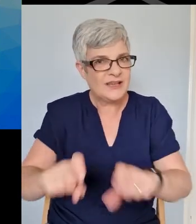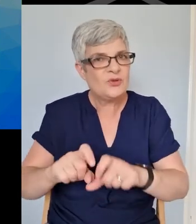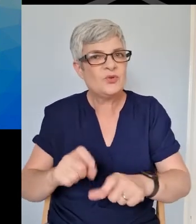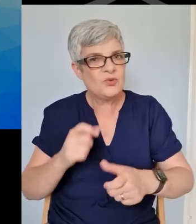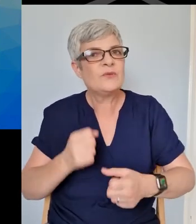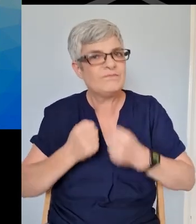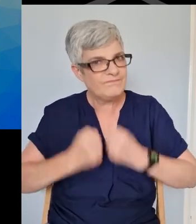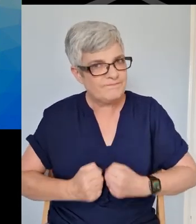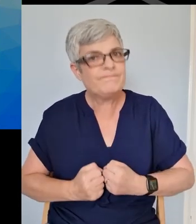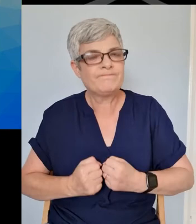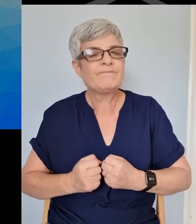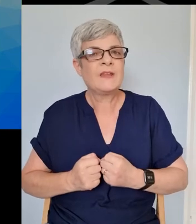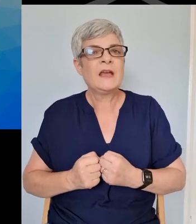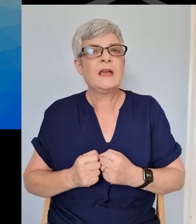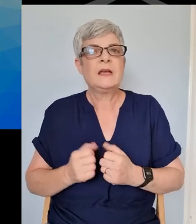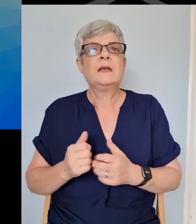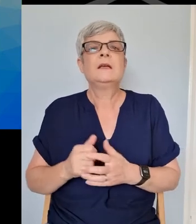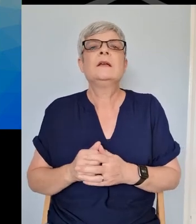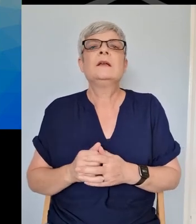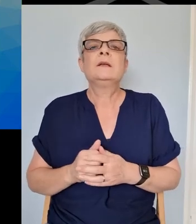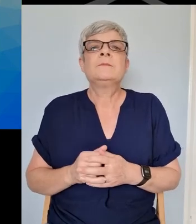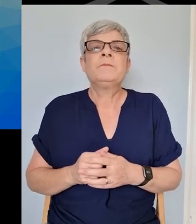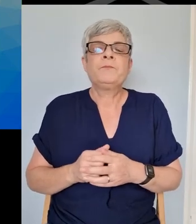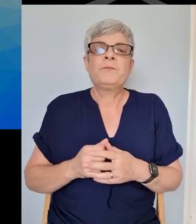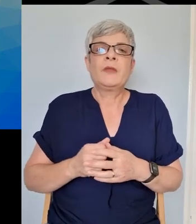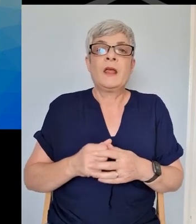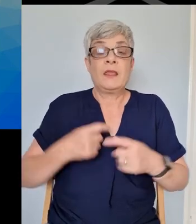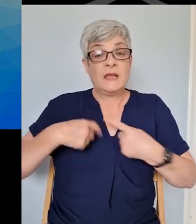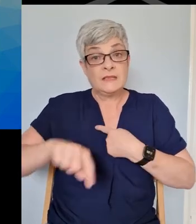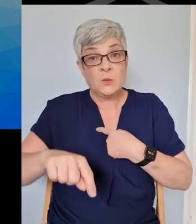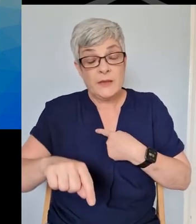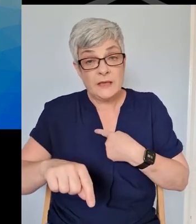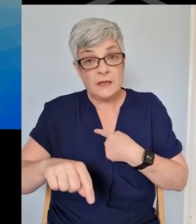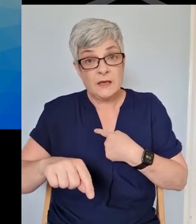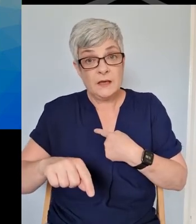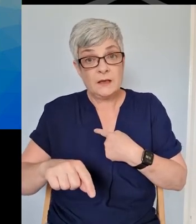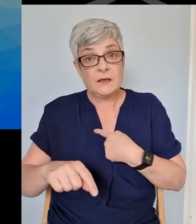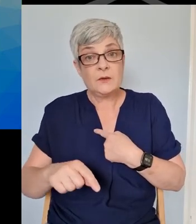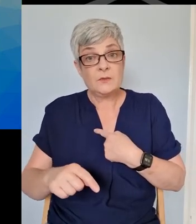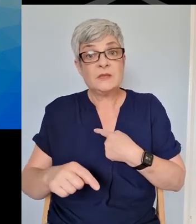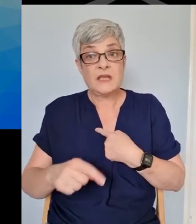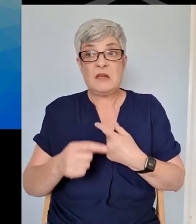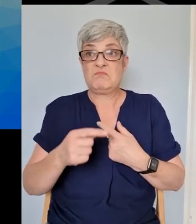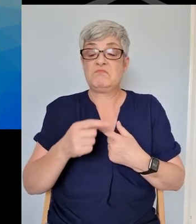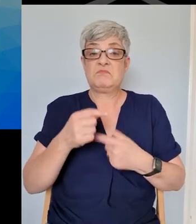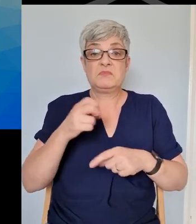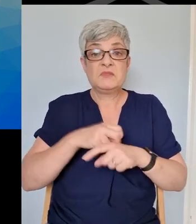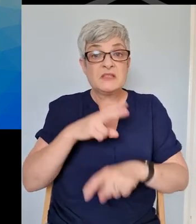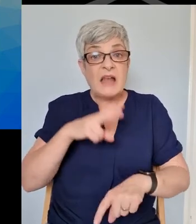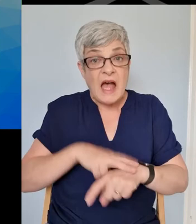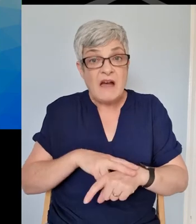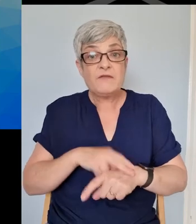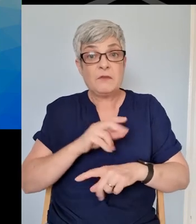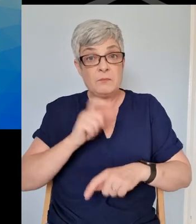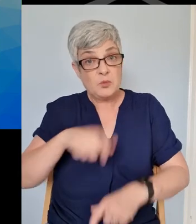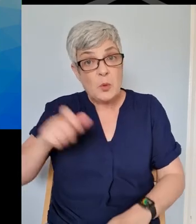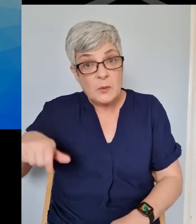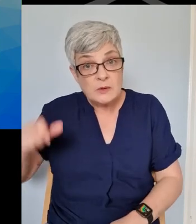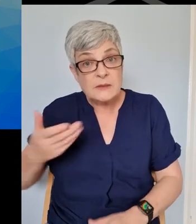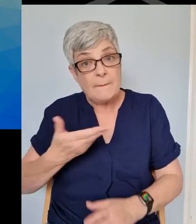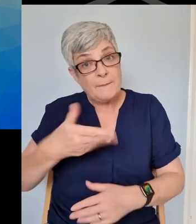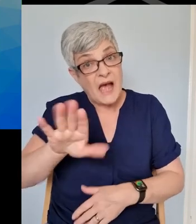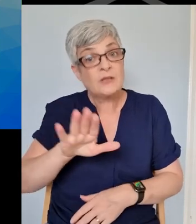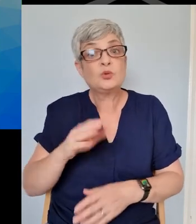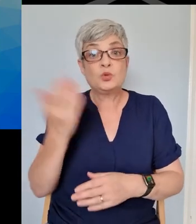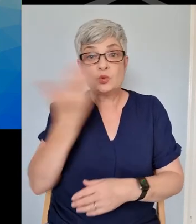made. Father God, this week sees the return of pupils and staff to schools. May they have found the summer